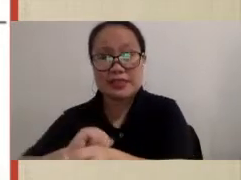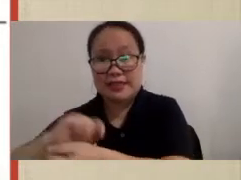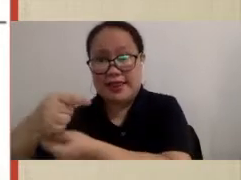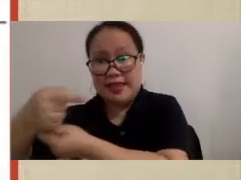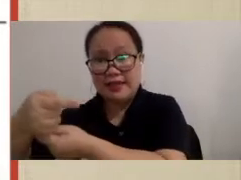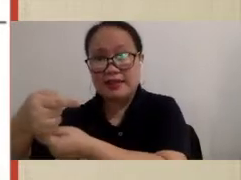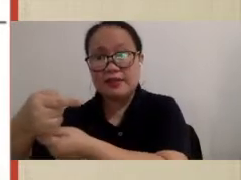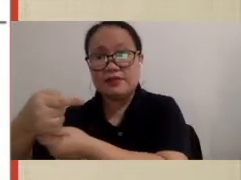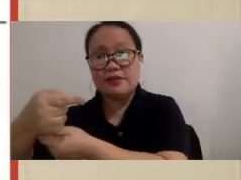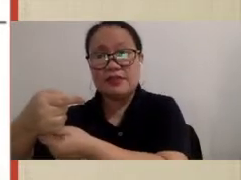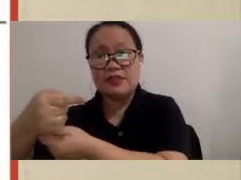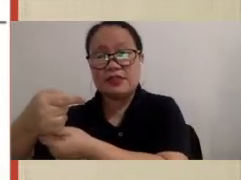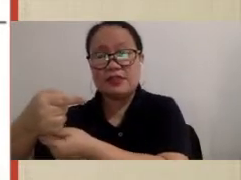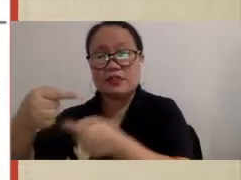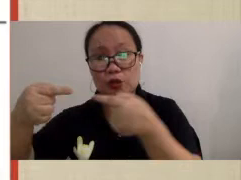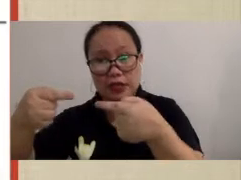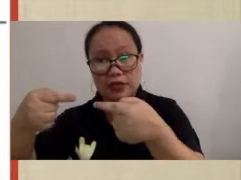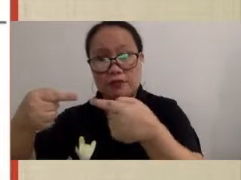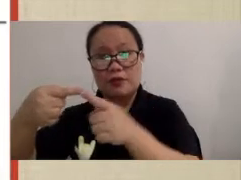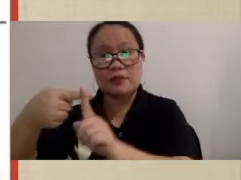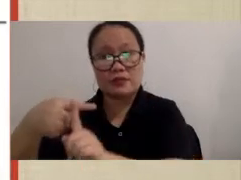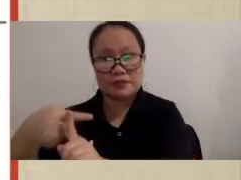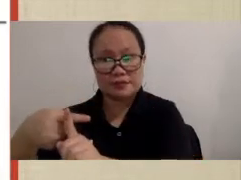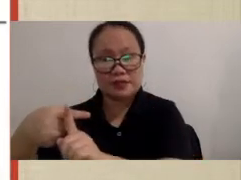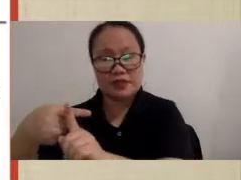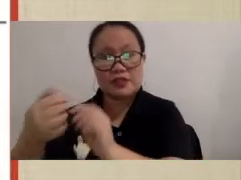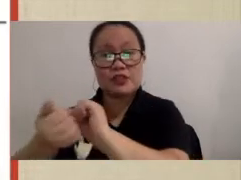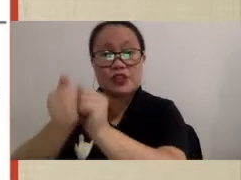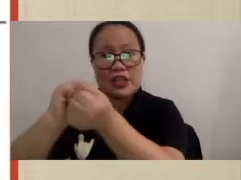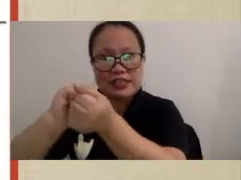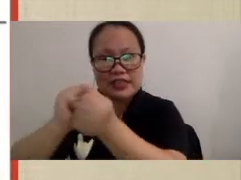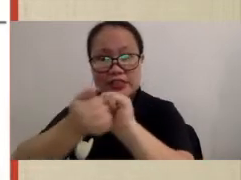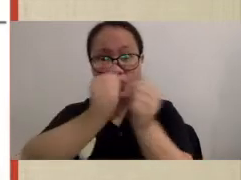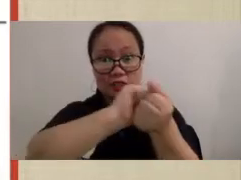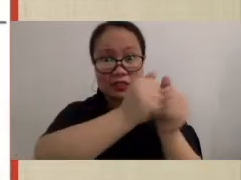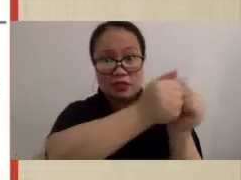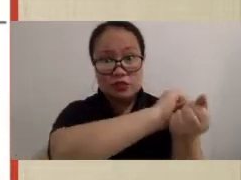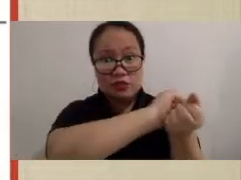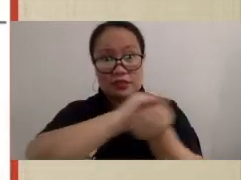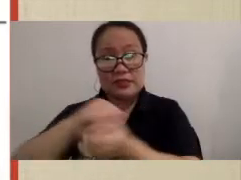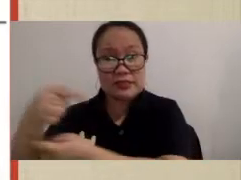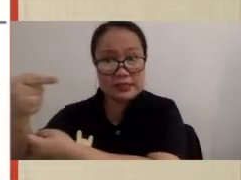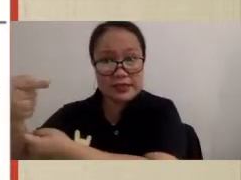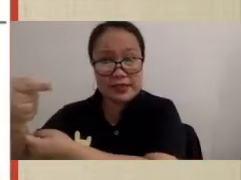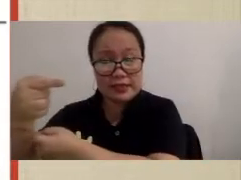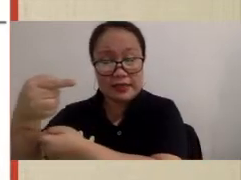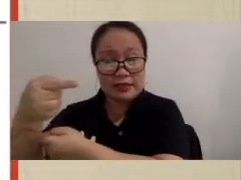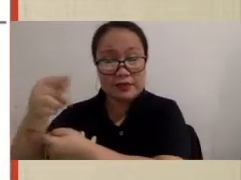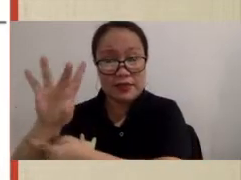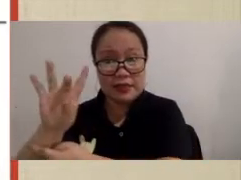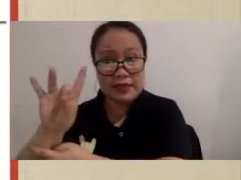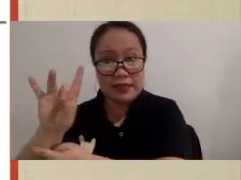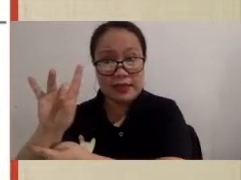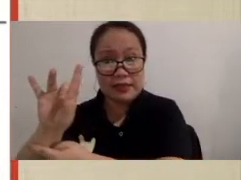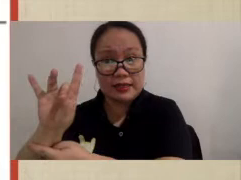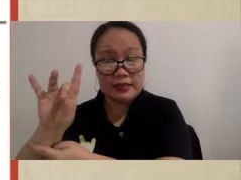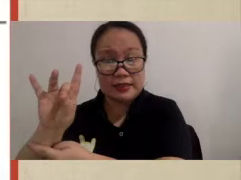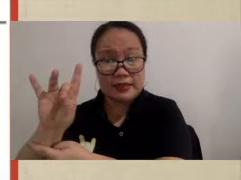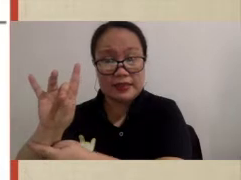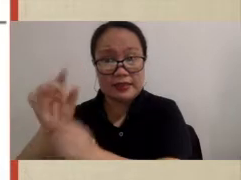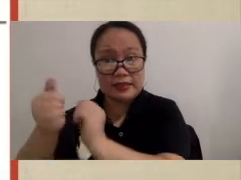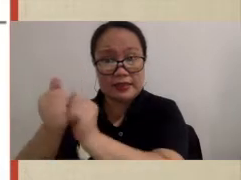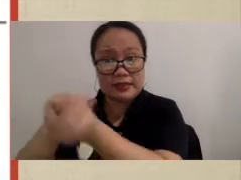1. So, ang mangyayari lang nito, mag-change lang tayo lahat ng signs. So, yung negative